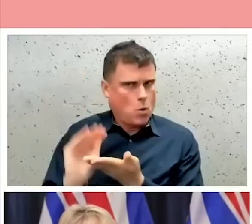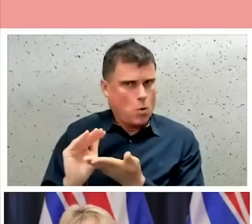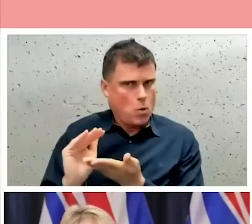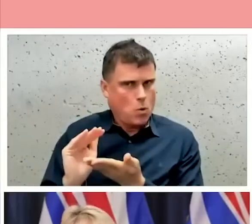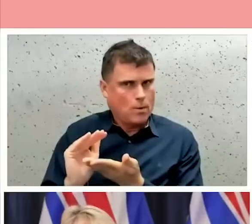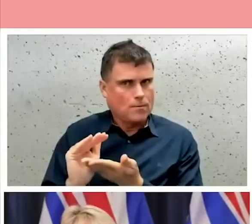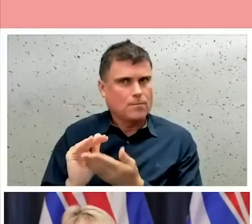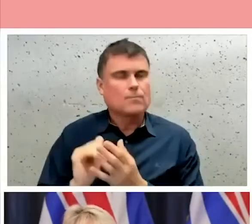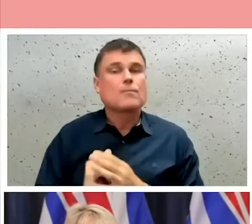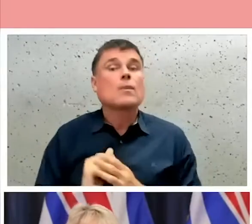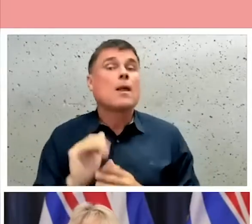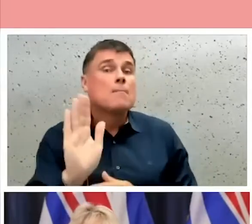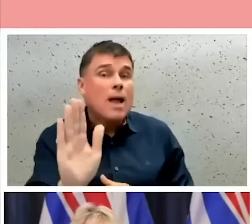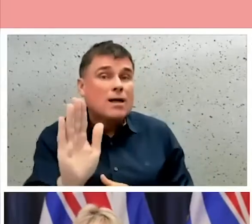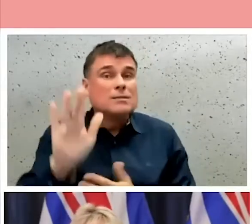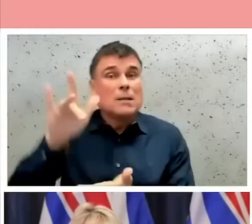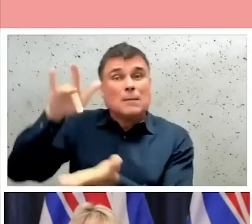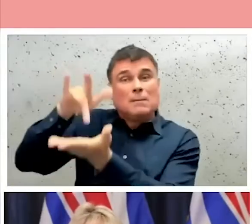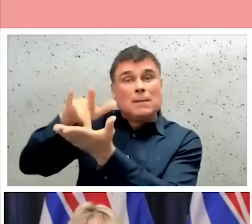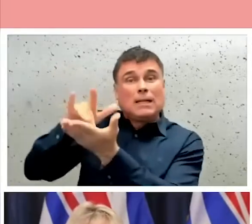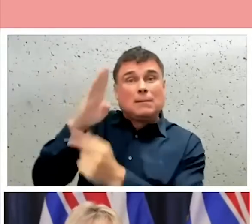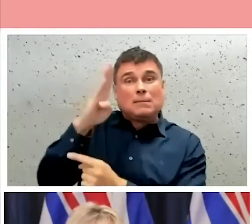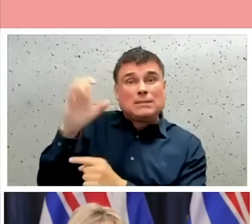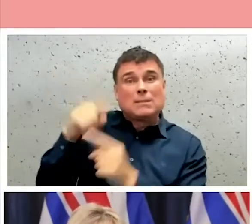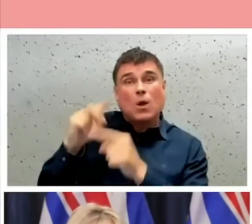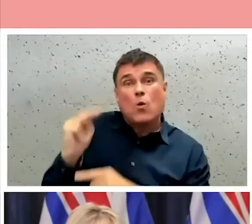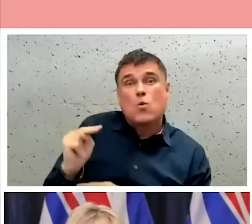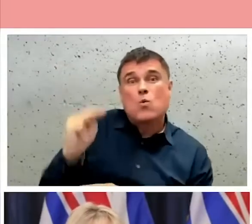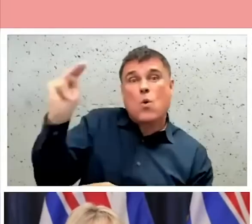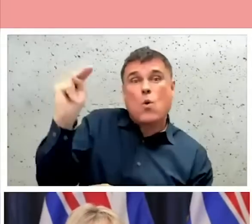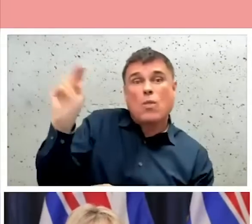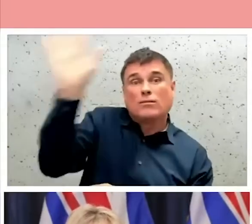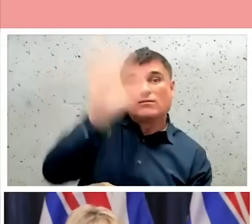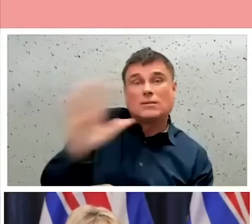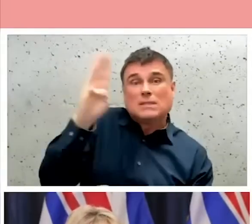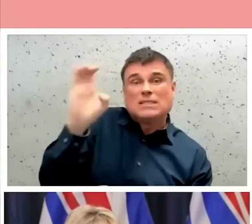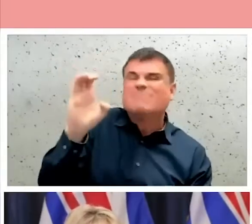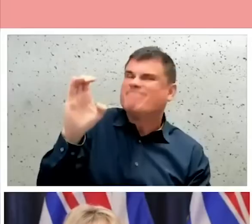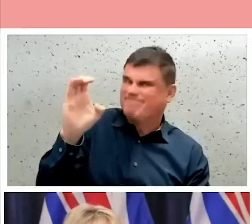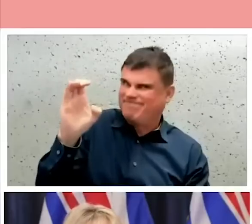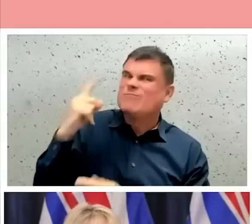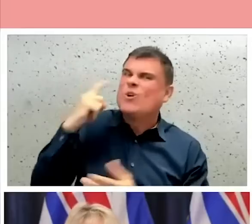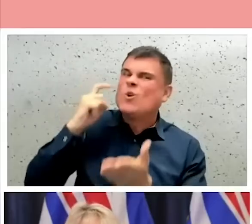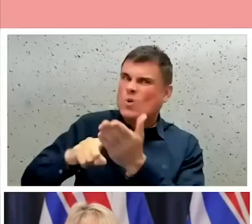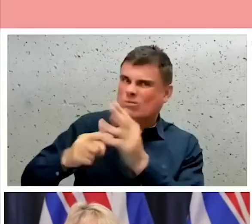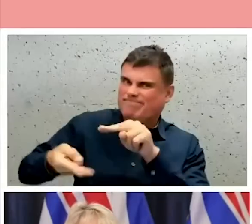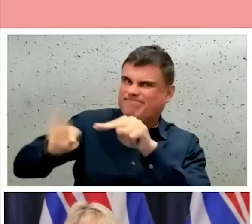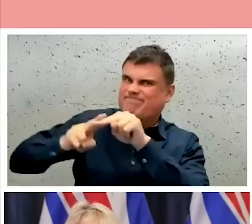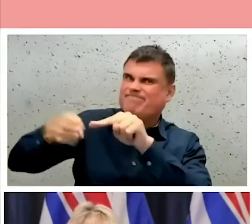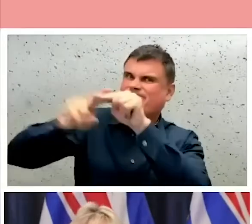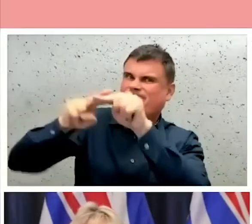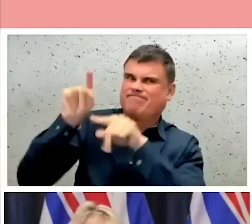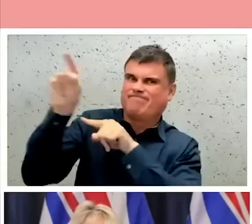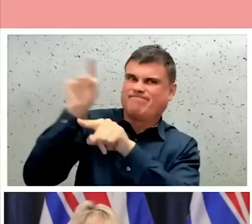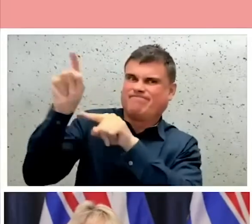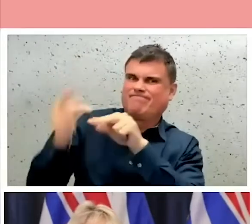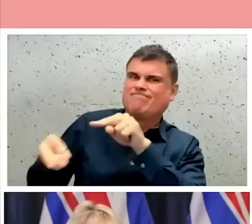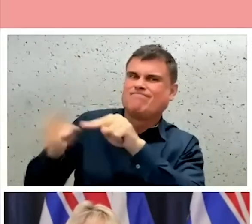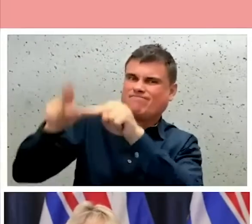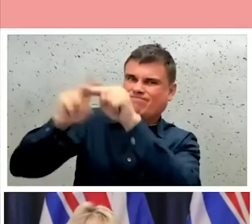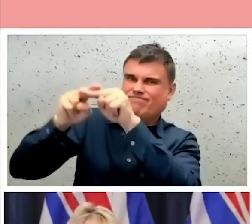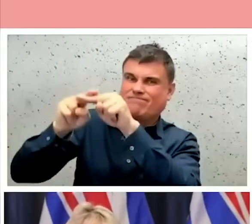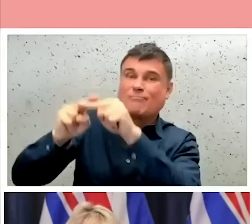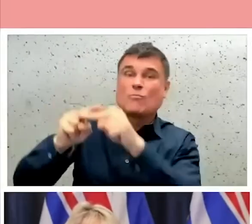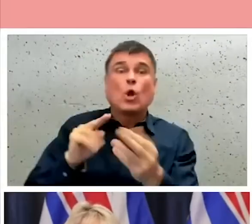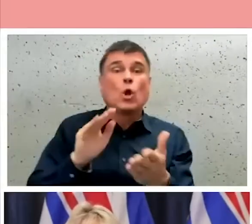Health and Northern Health, where we saw the biggest increases. And certainly at the beginning of the school year, it was a dramatic